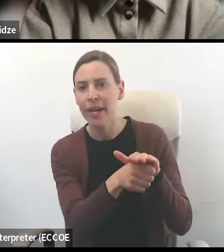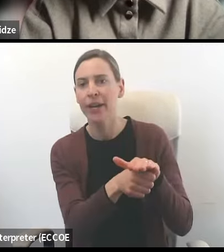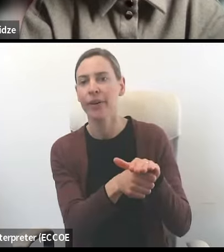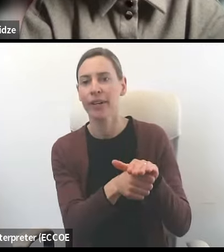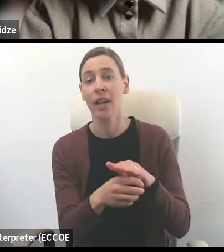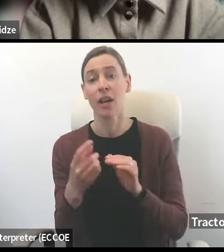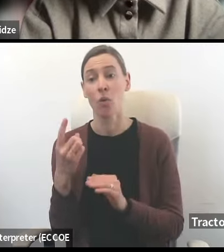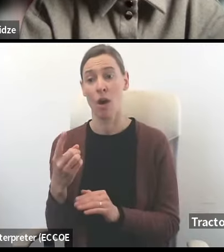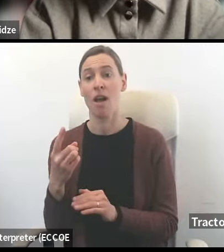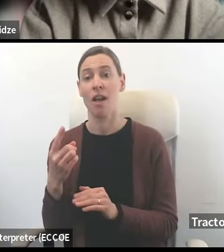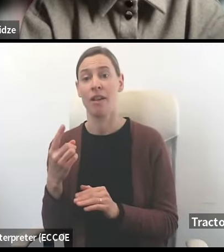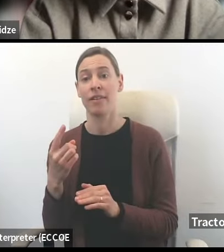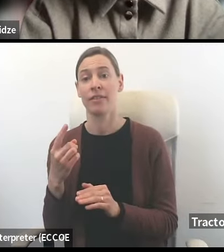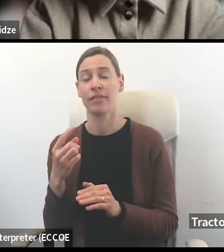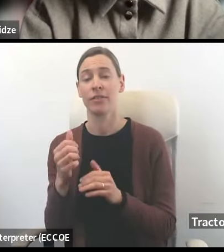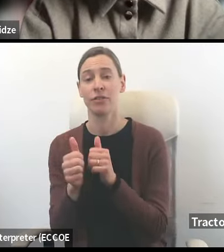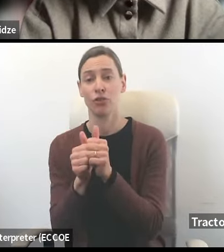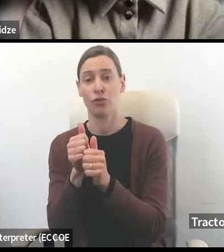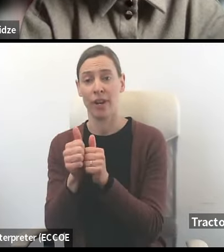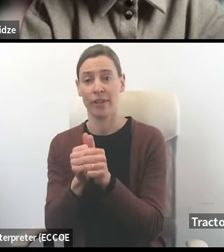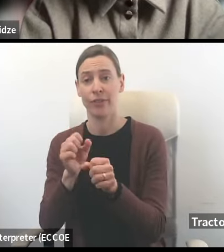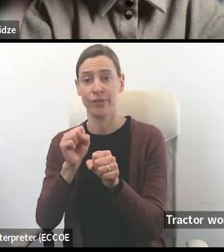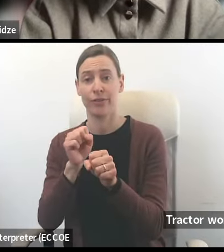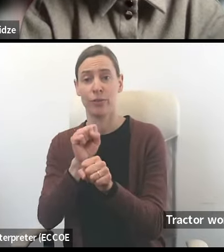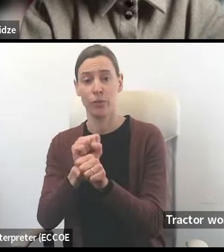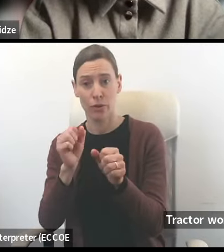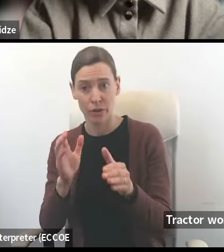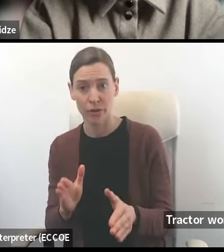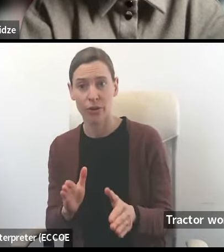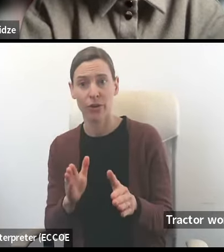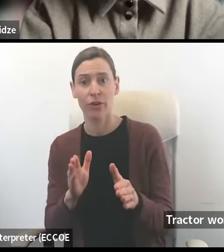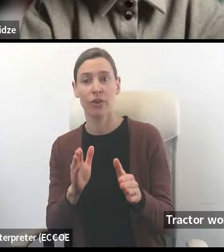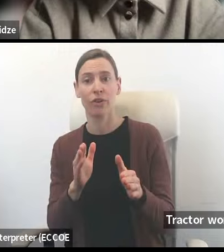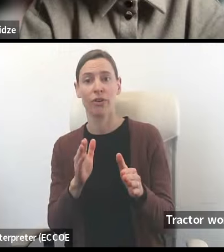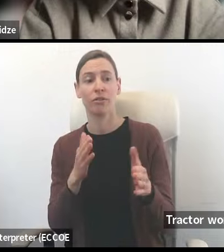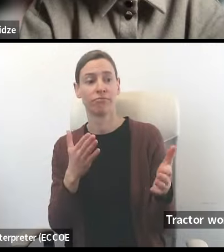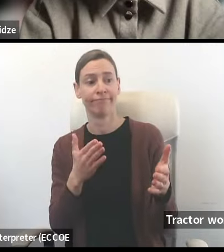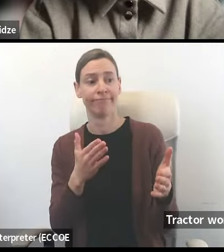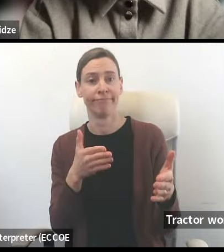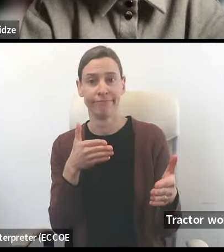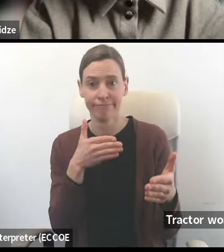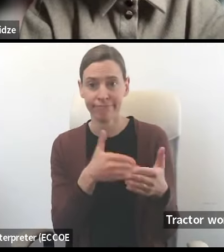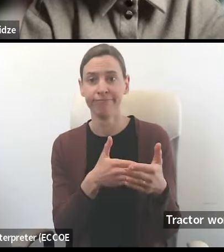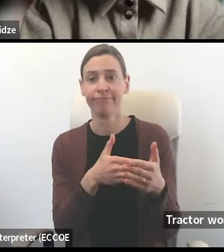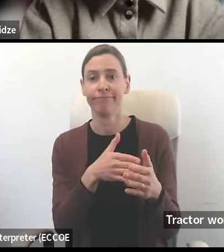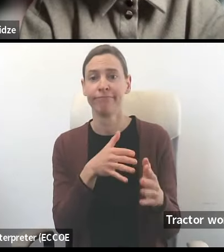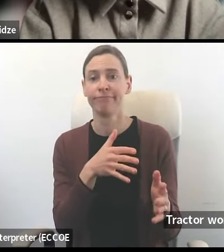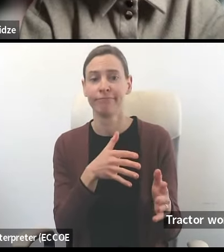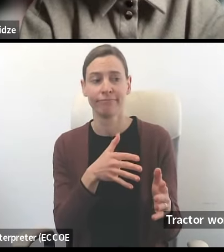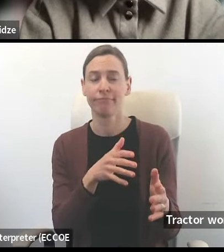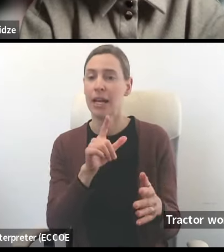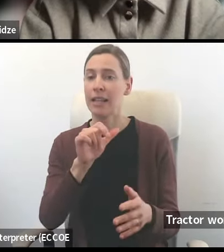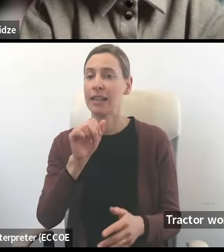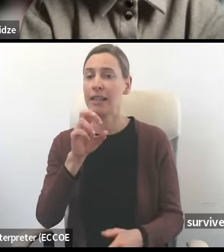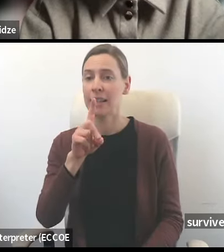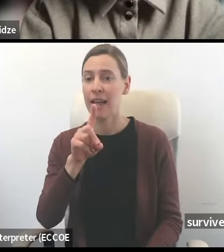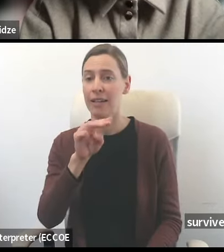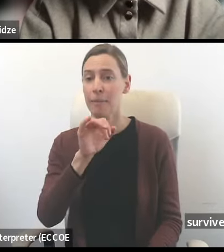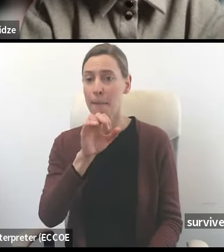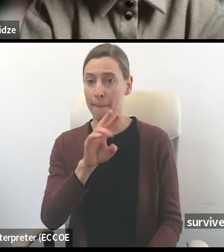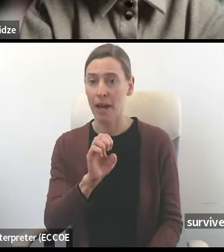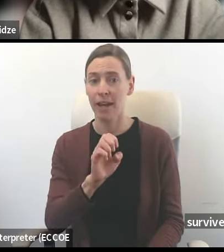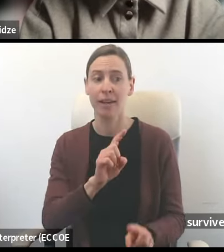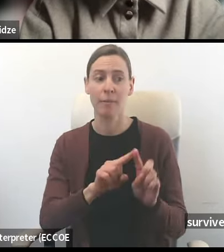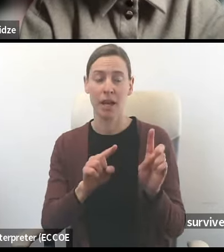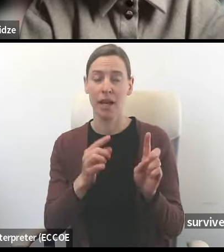landmine. Luckily, he survived, but still it's unknown how many mines are there,